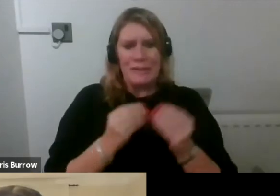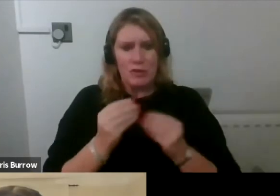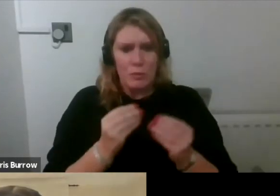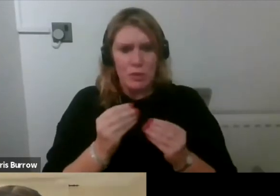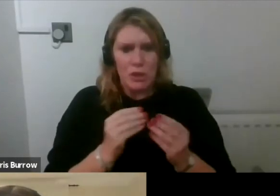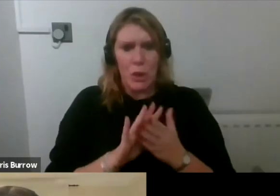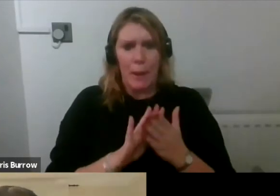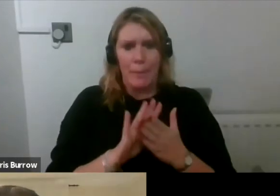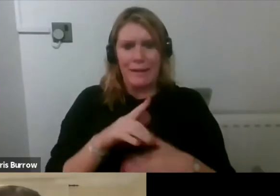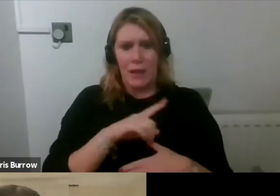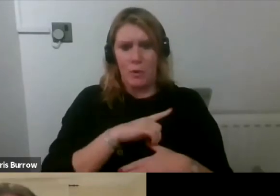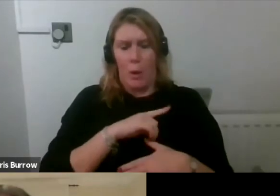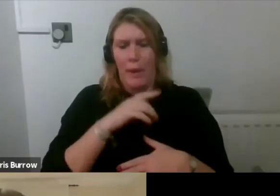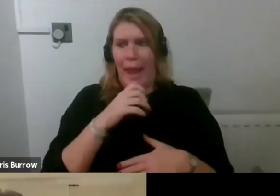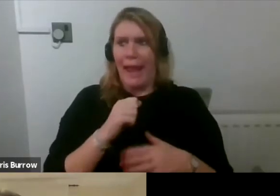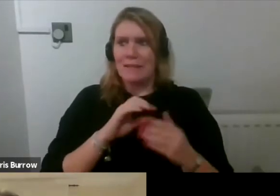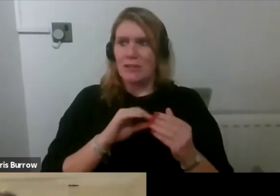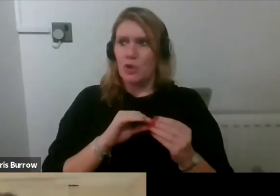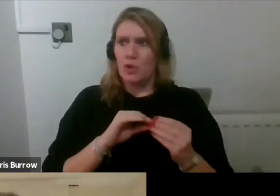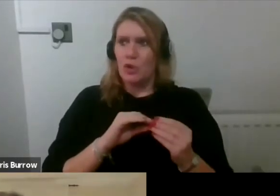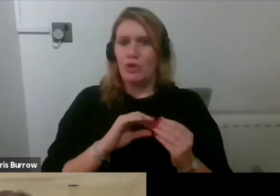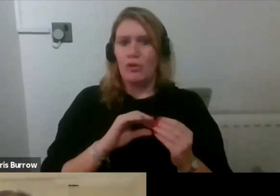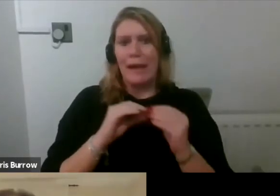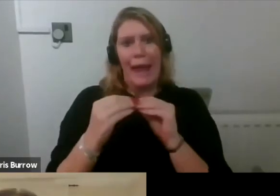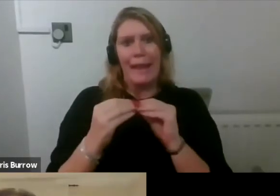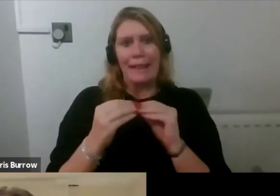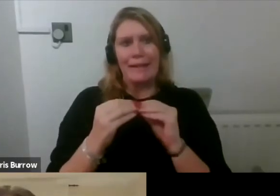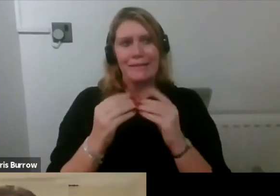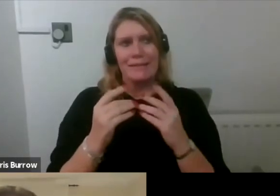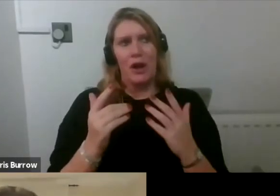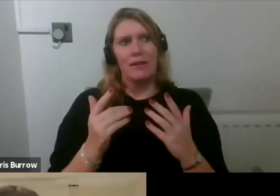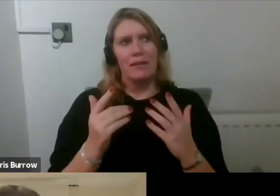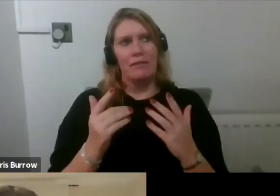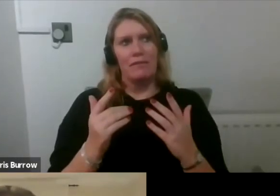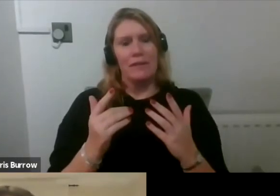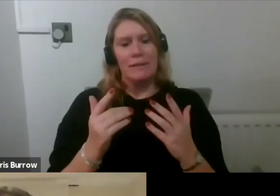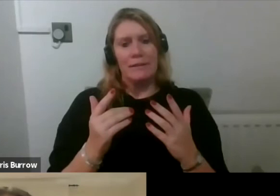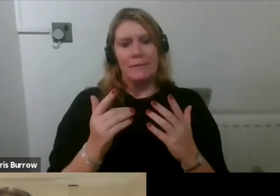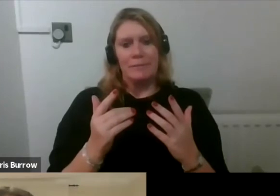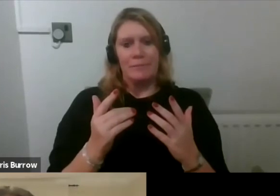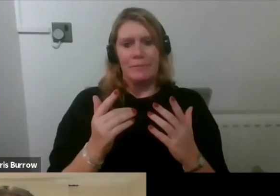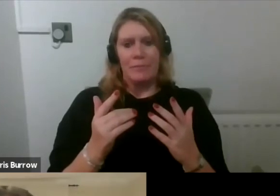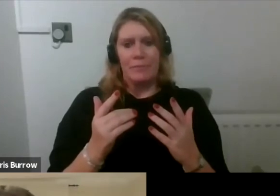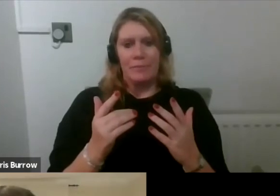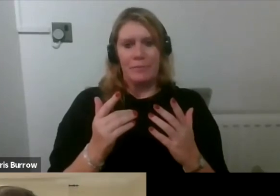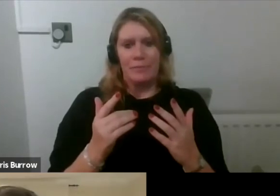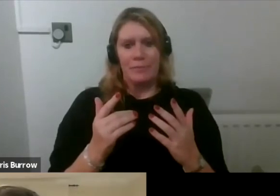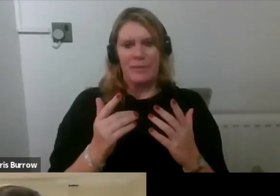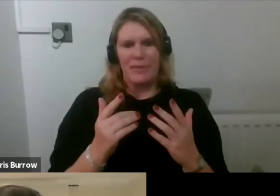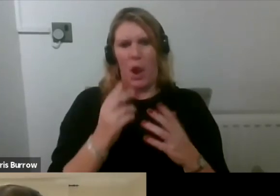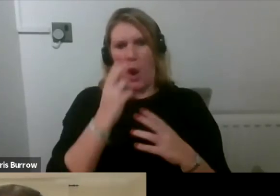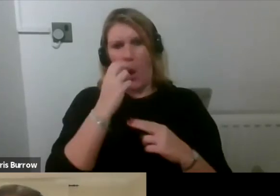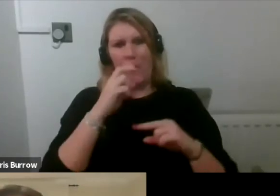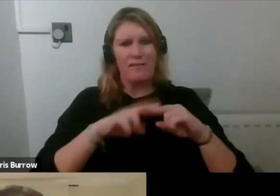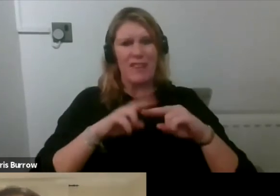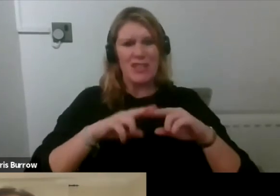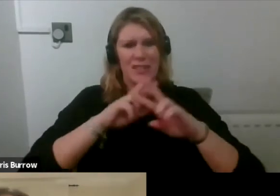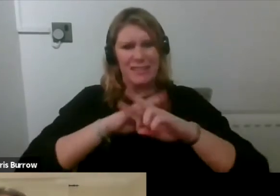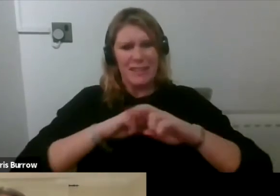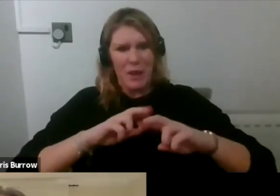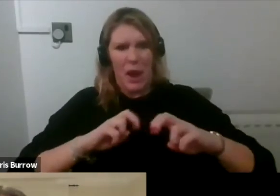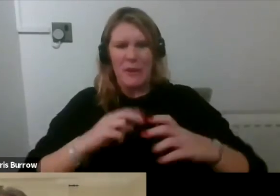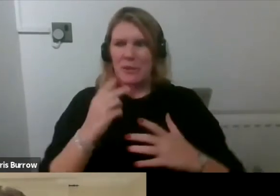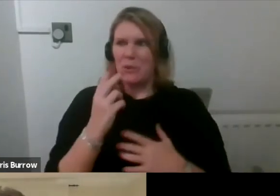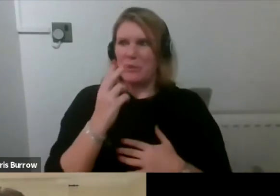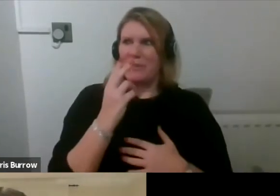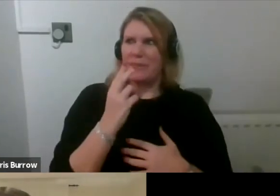adjustment. We had to create this whole mythos around it, and this whole CFAX subtitles, he uses those now, but they